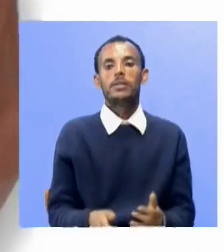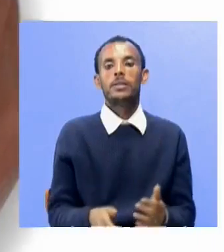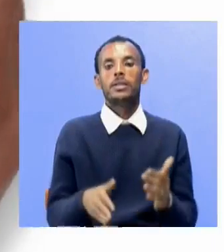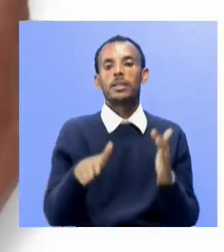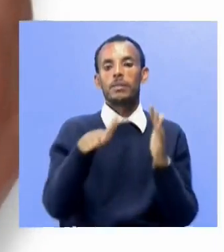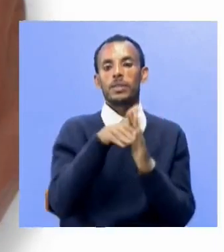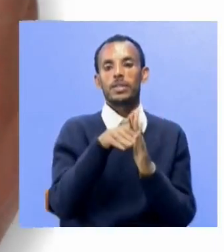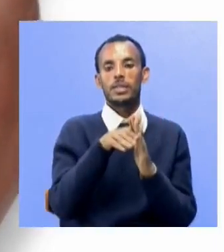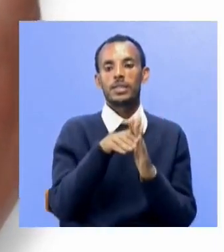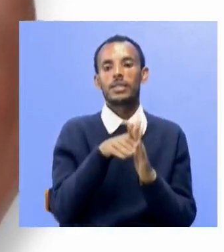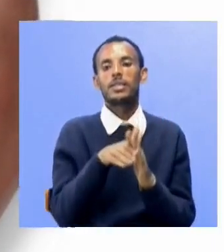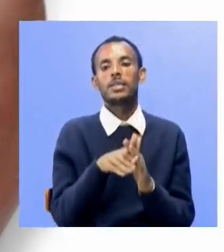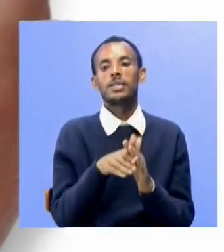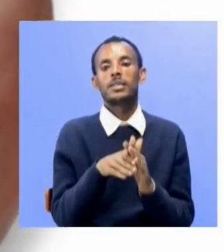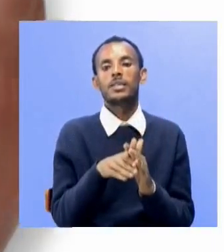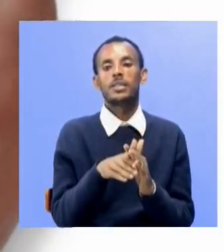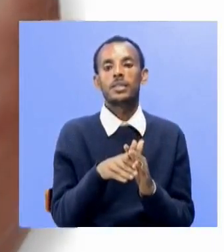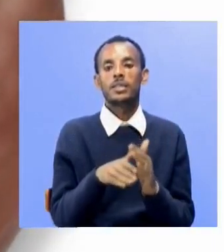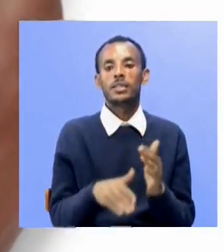Represent